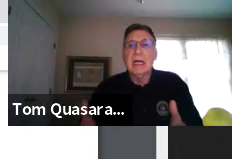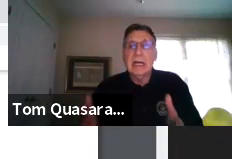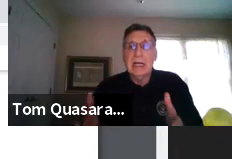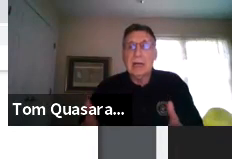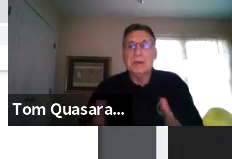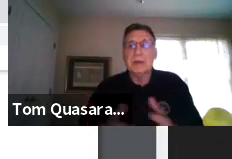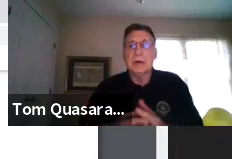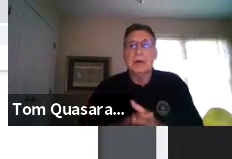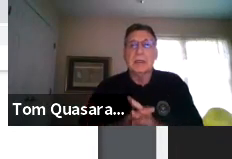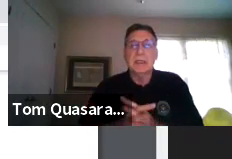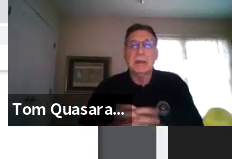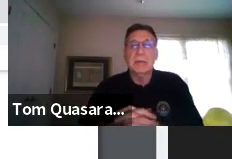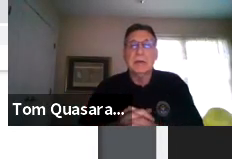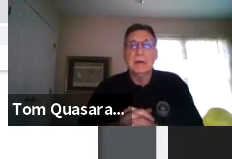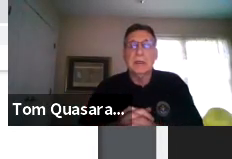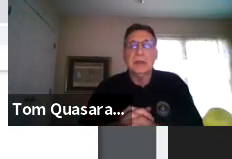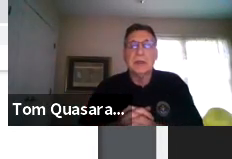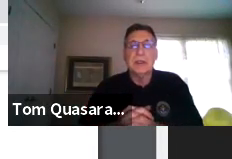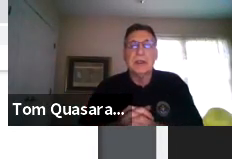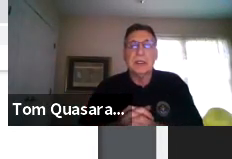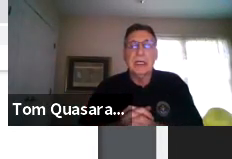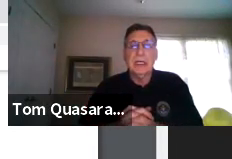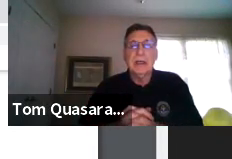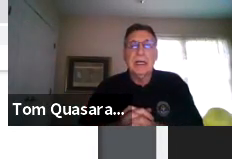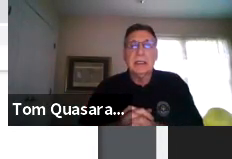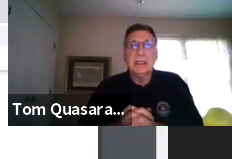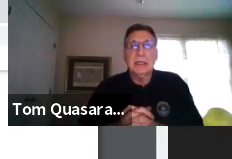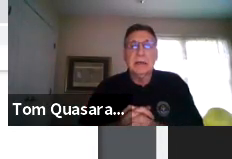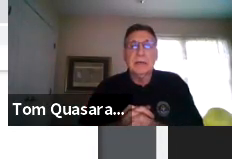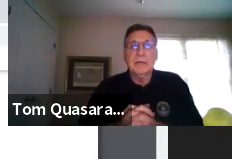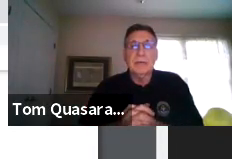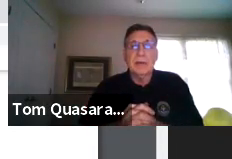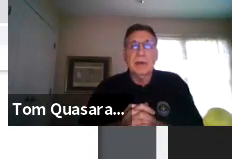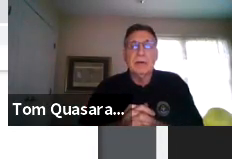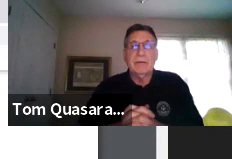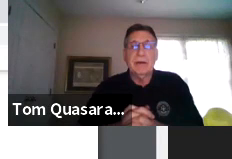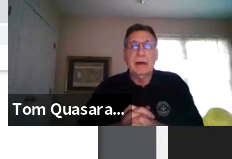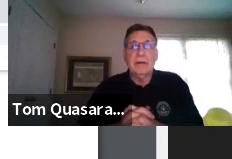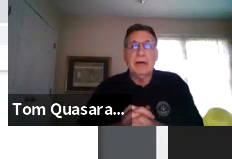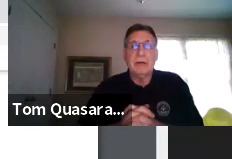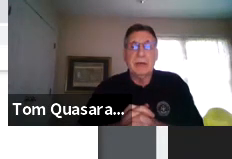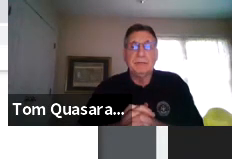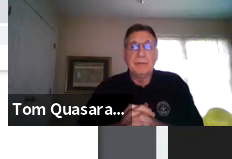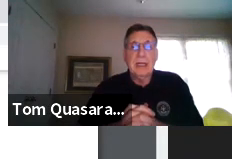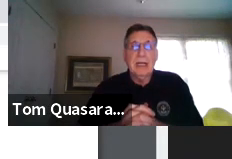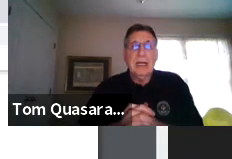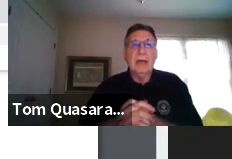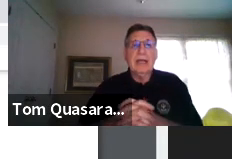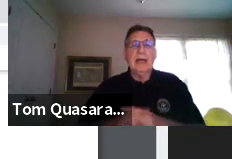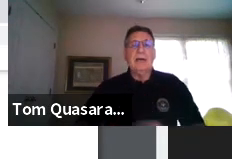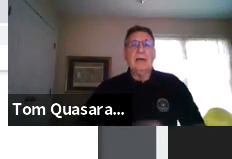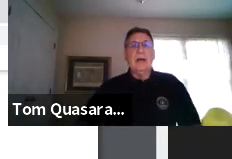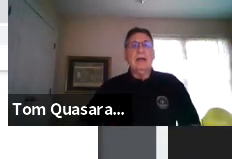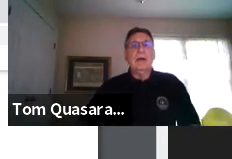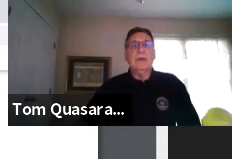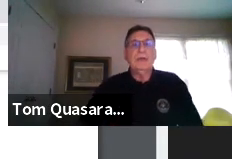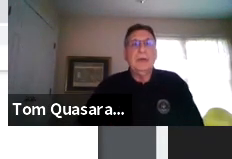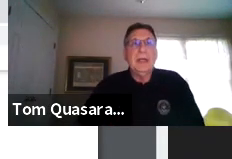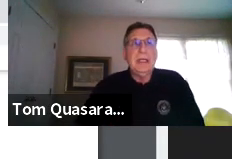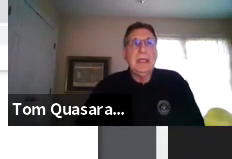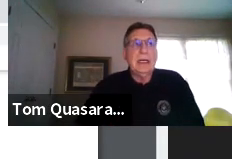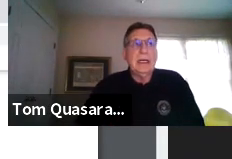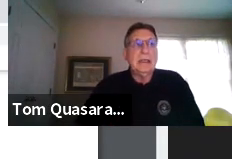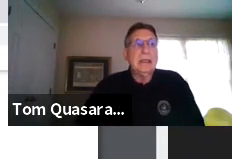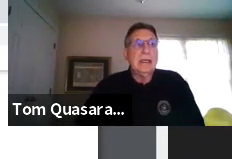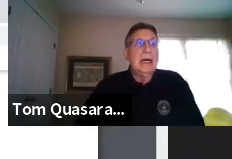here. That helps the court to come to a decision that's well founded. All right, do you want to go